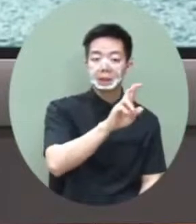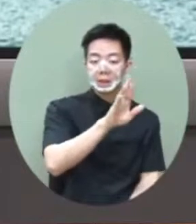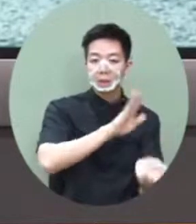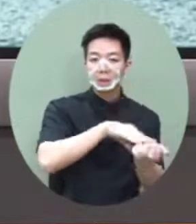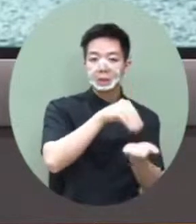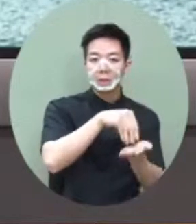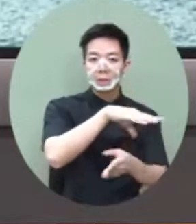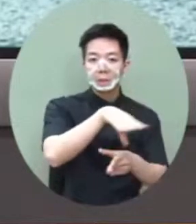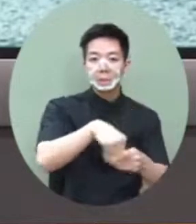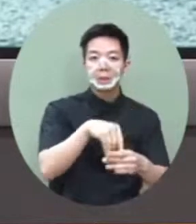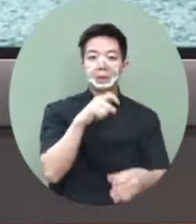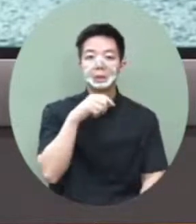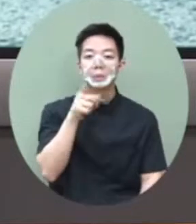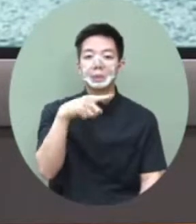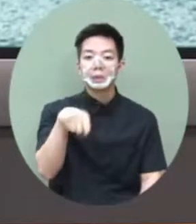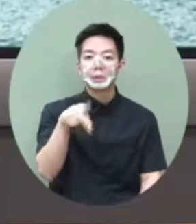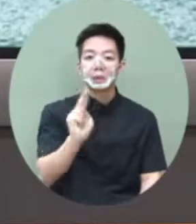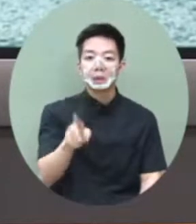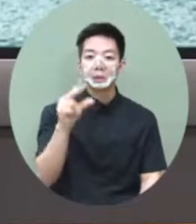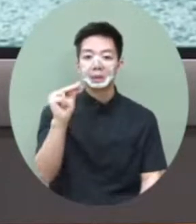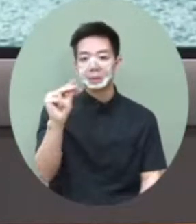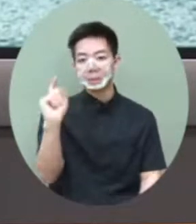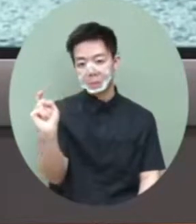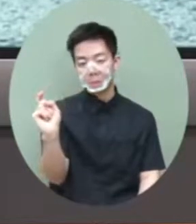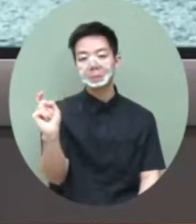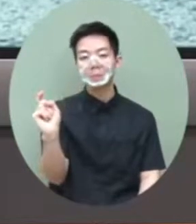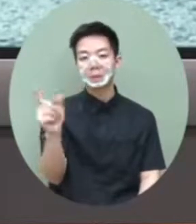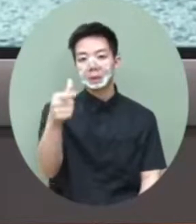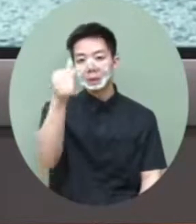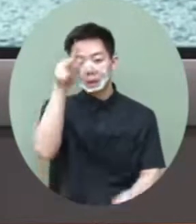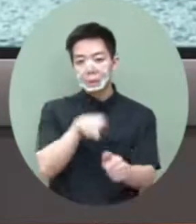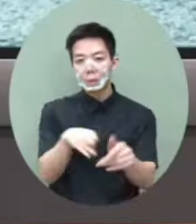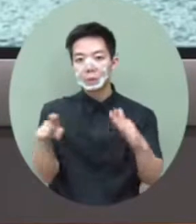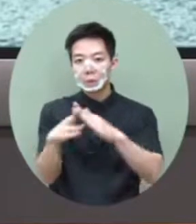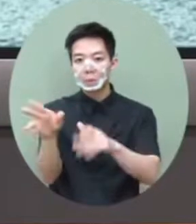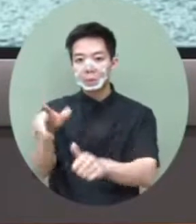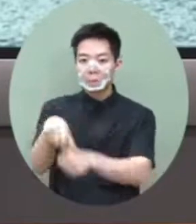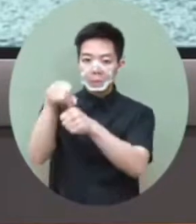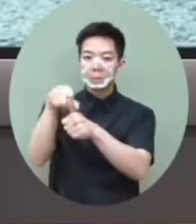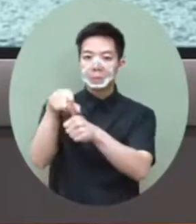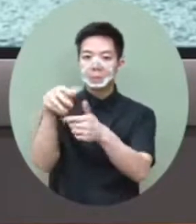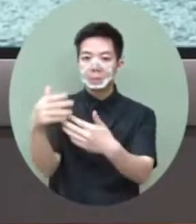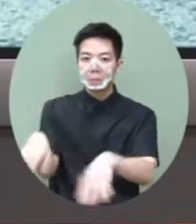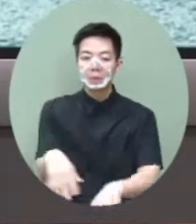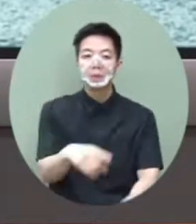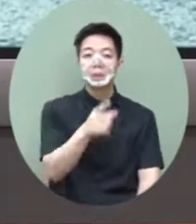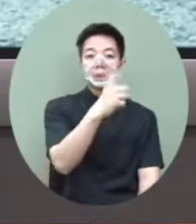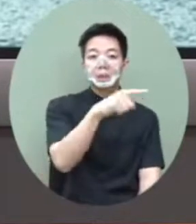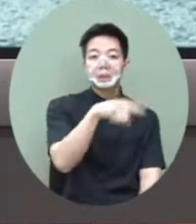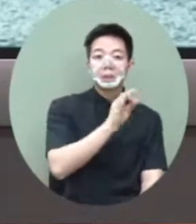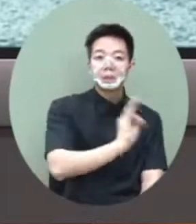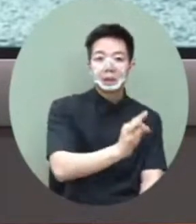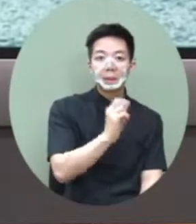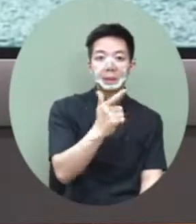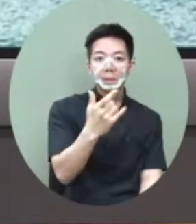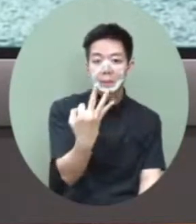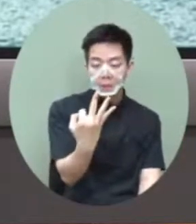7,966 PCR positive cases, there are 1,279 cases picked up by the hospital